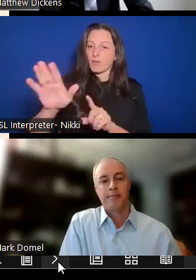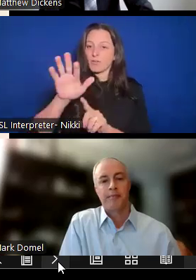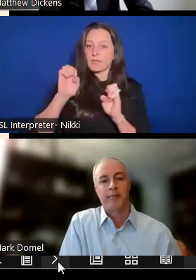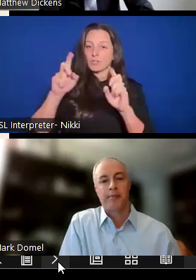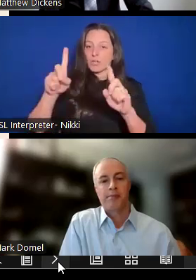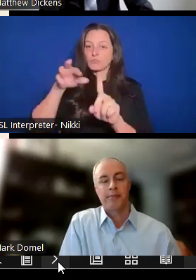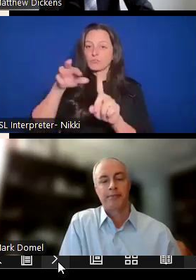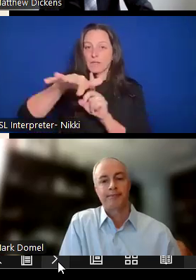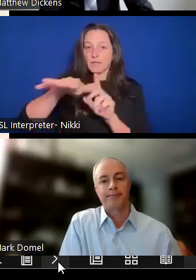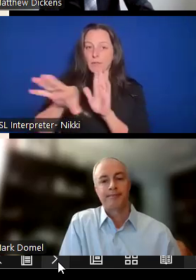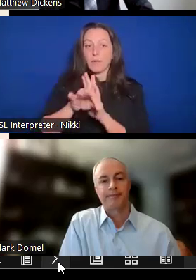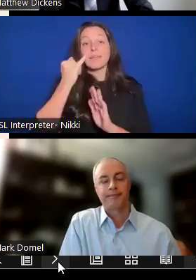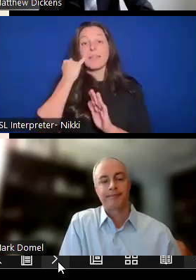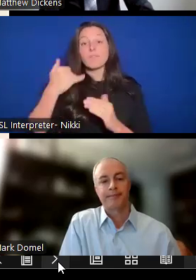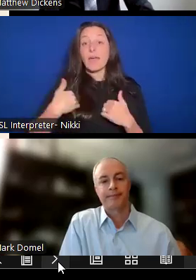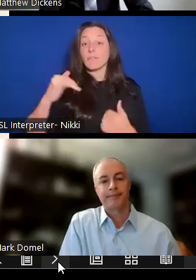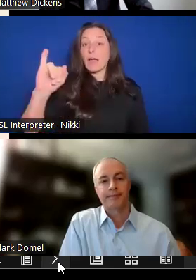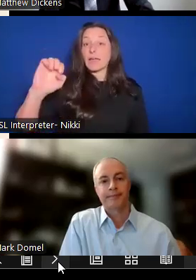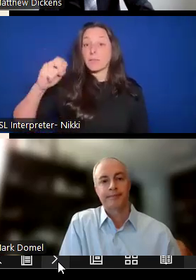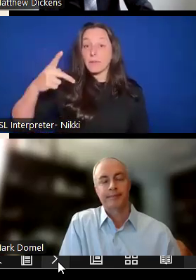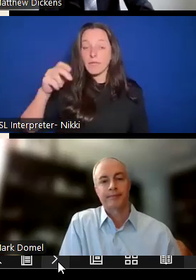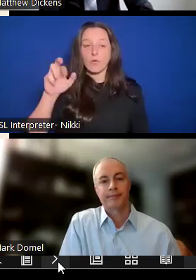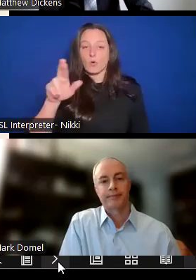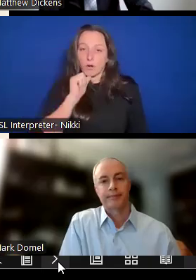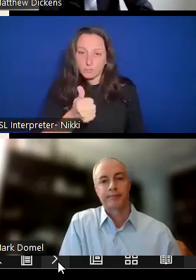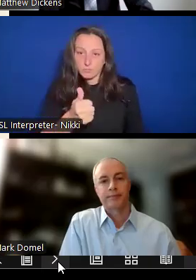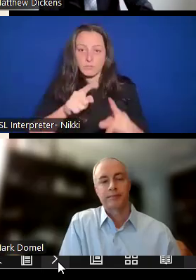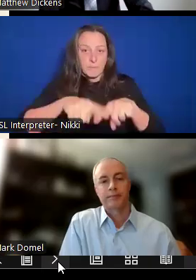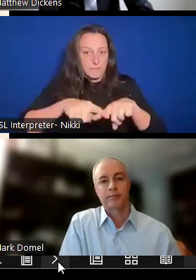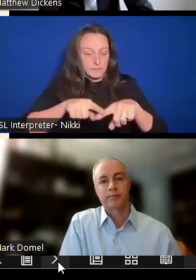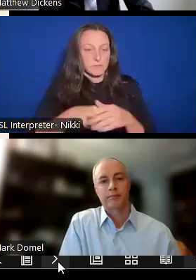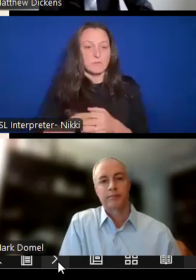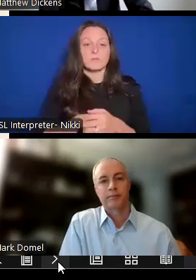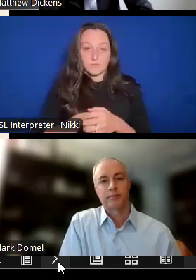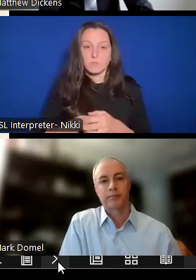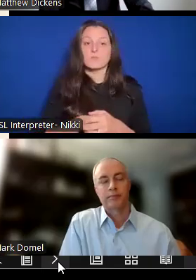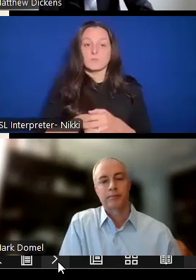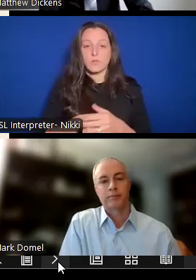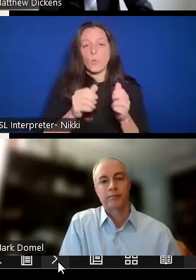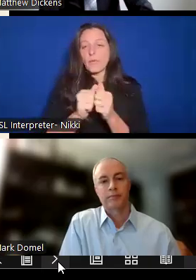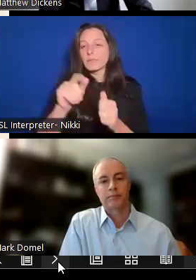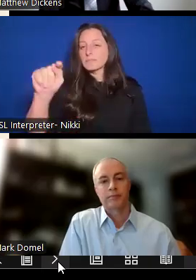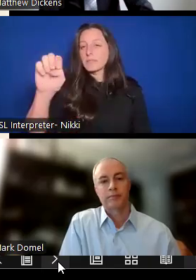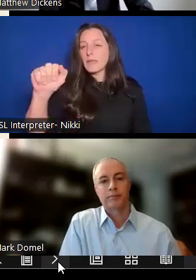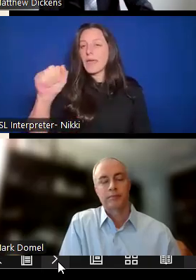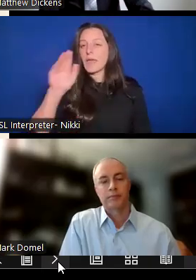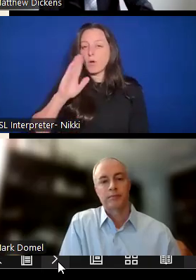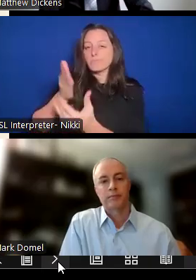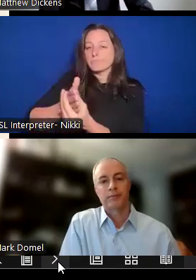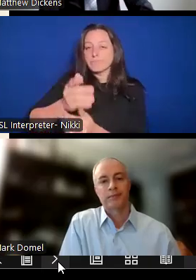an individualized education program or IEP on file with the Texas Education Agency or